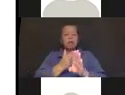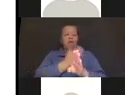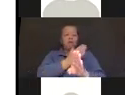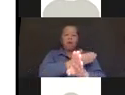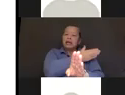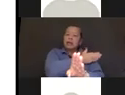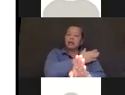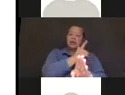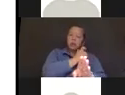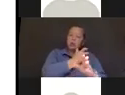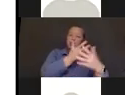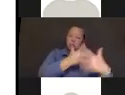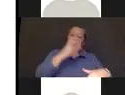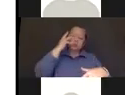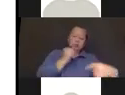struggled